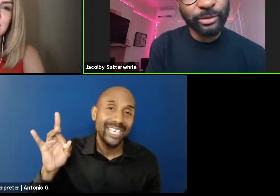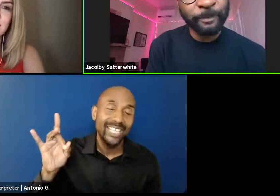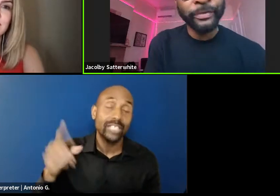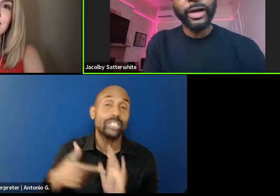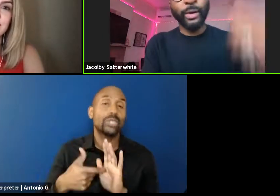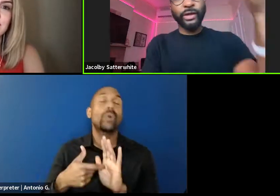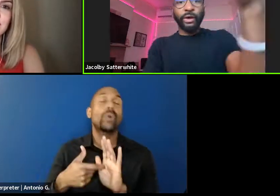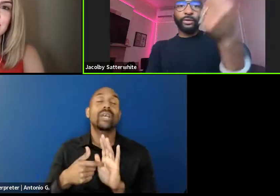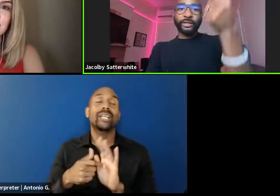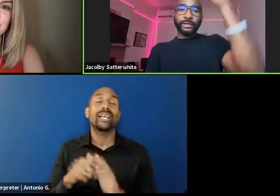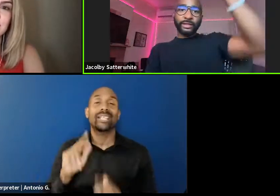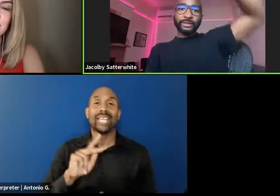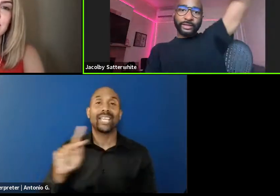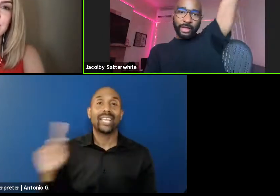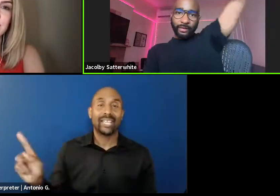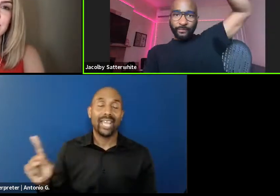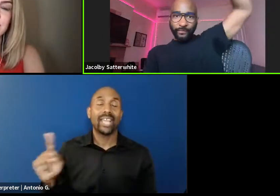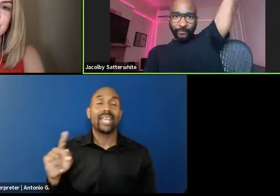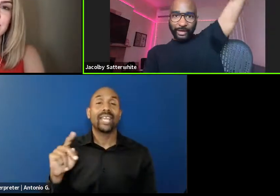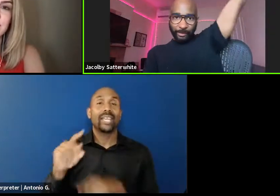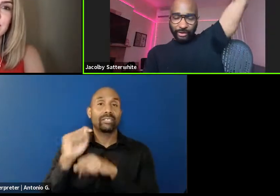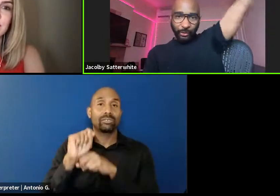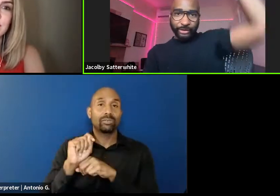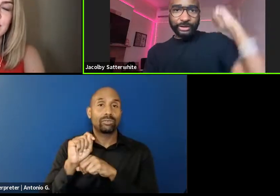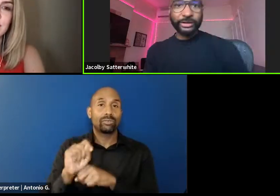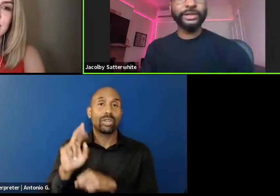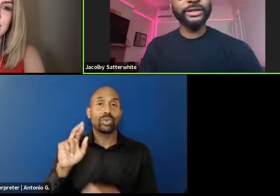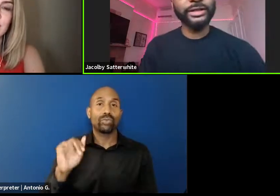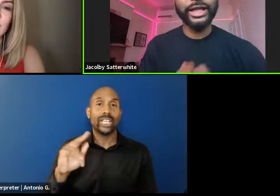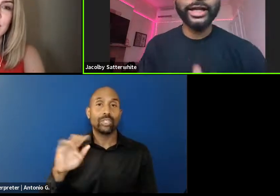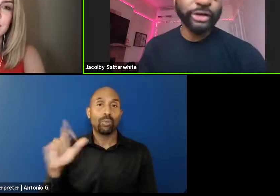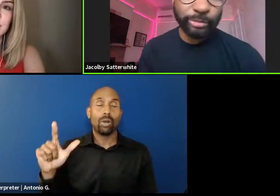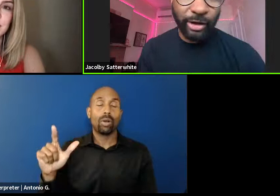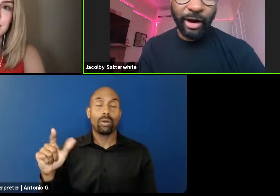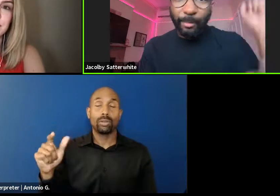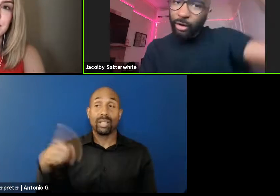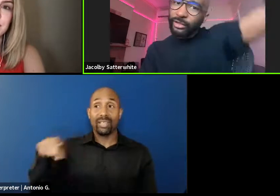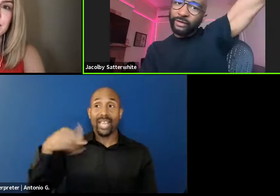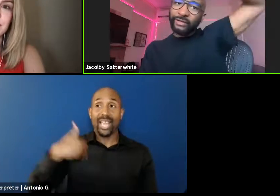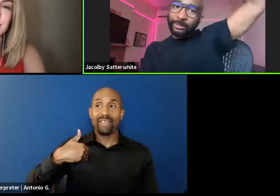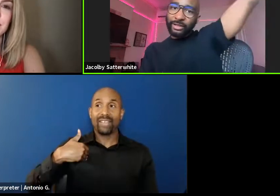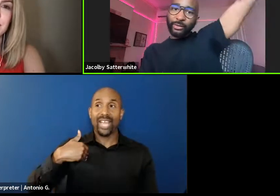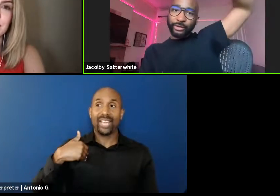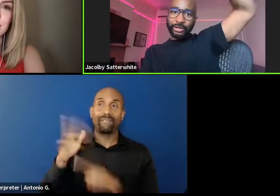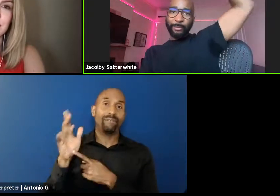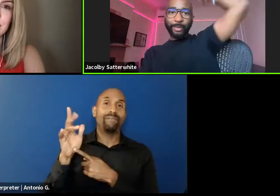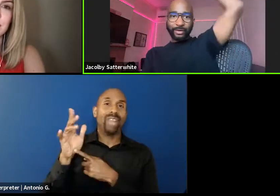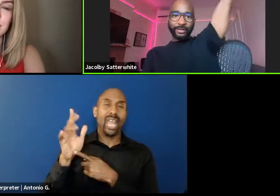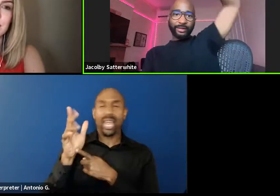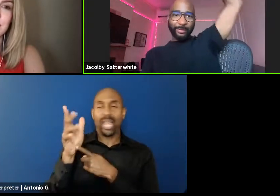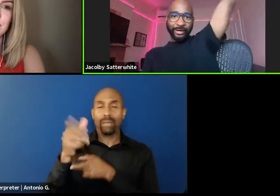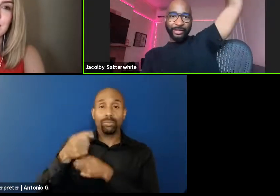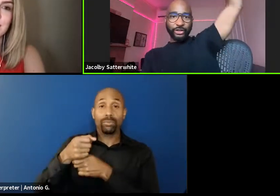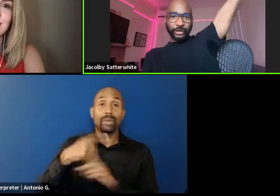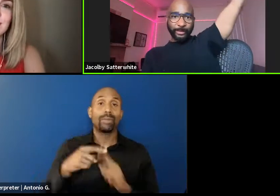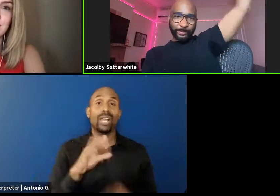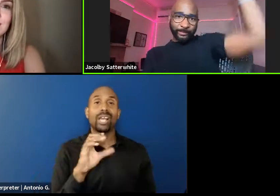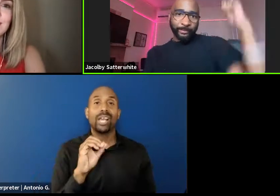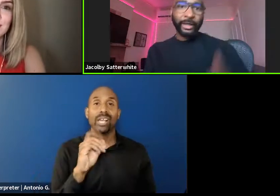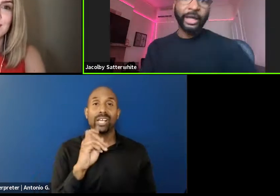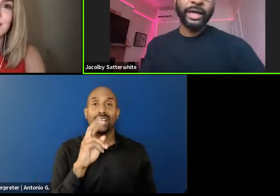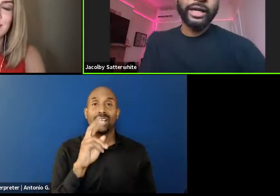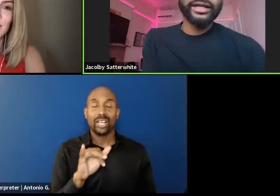and ritual where they're holding these flaming torches, and then in Country Ball I'm holding a flaming torch and burning the American